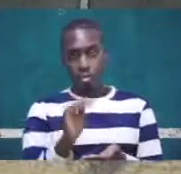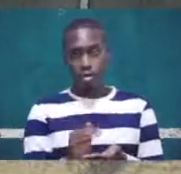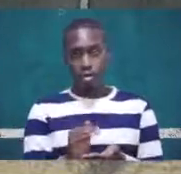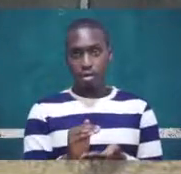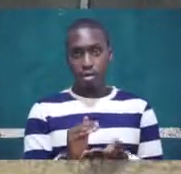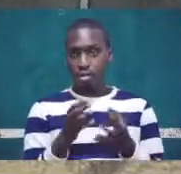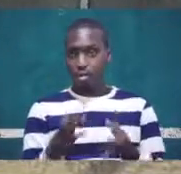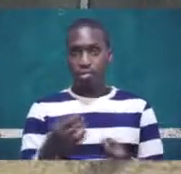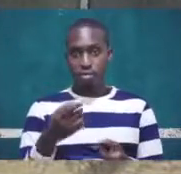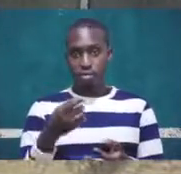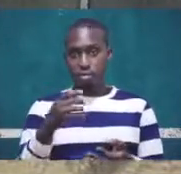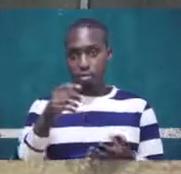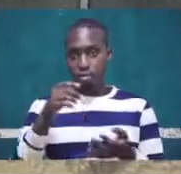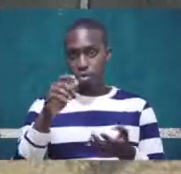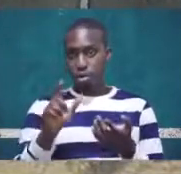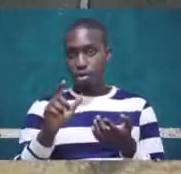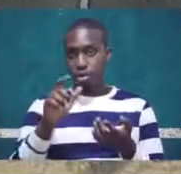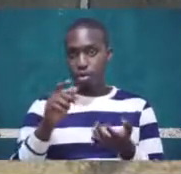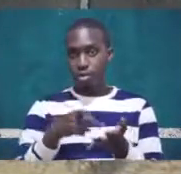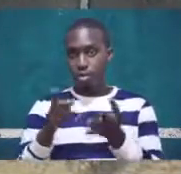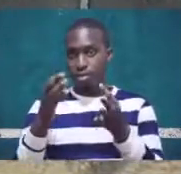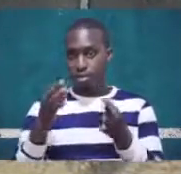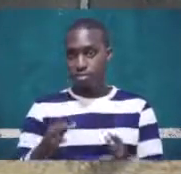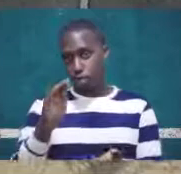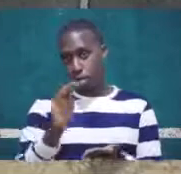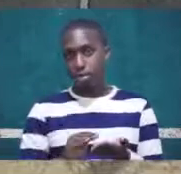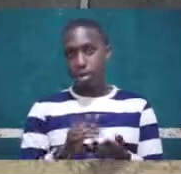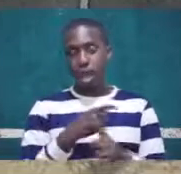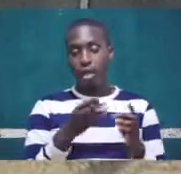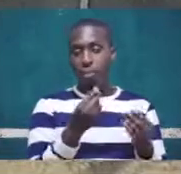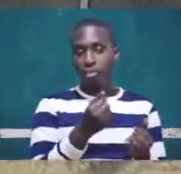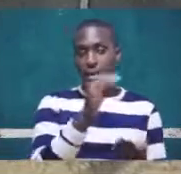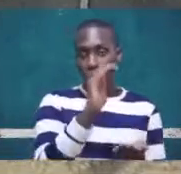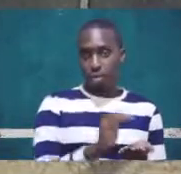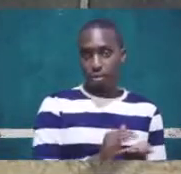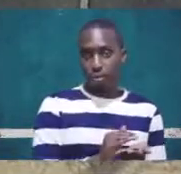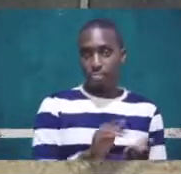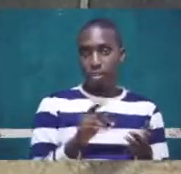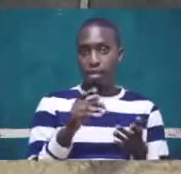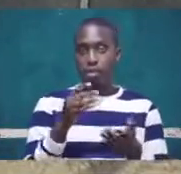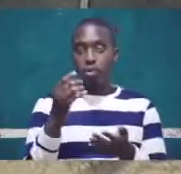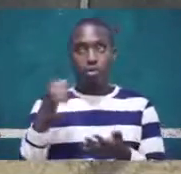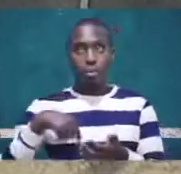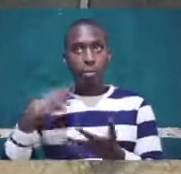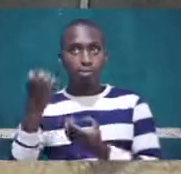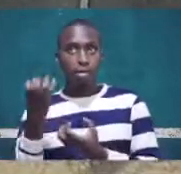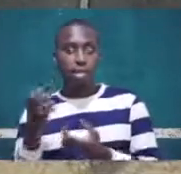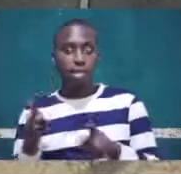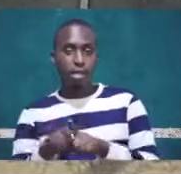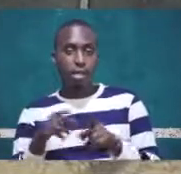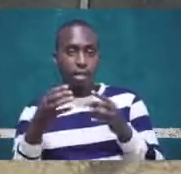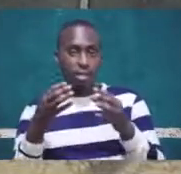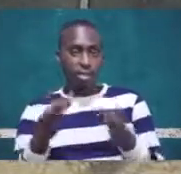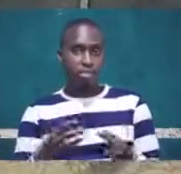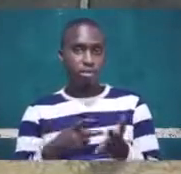here it is not changing. And price is reducing, we expect the quantity demanded to increase, but here it is not changing.